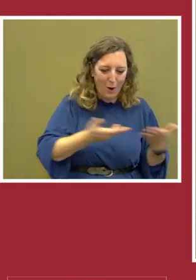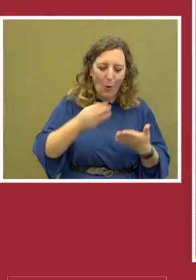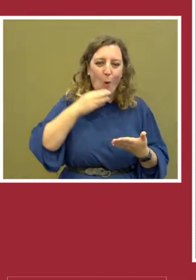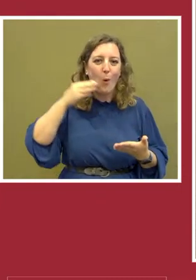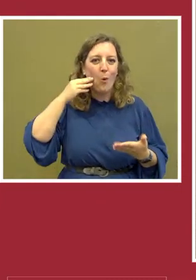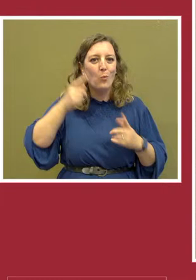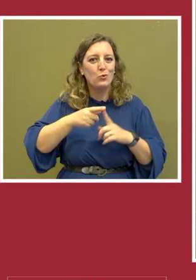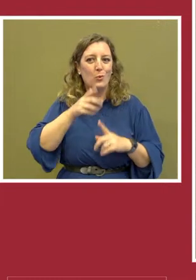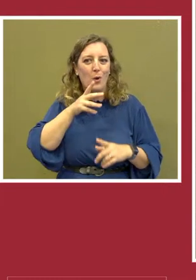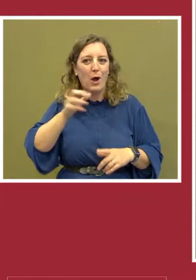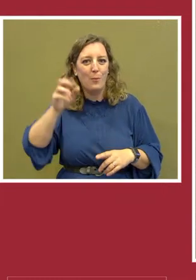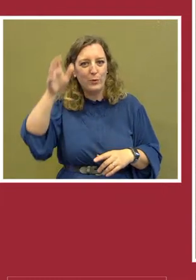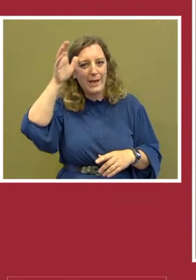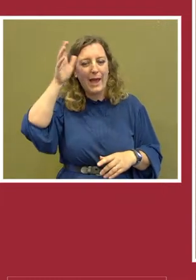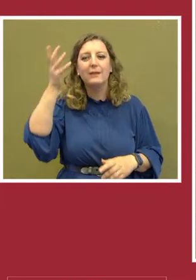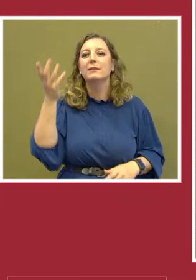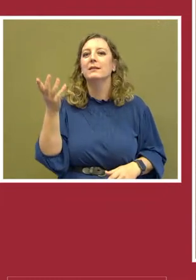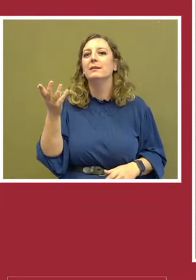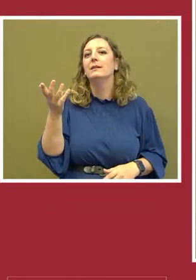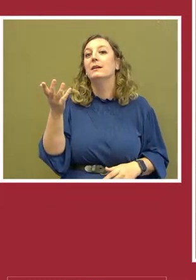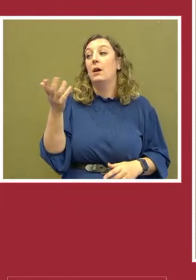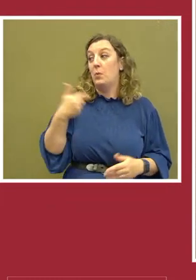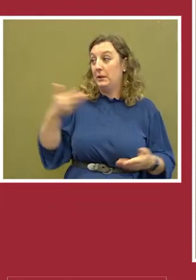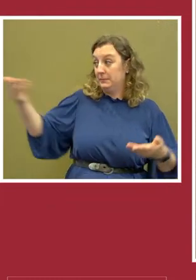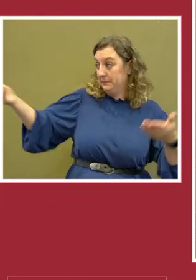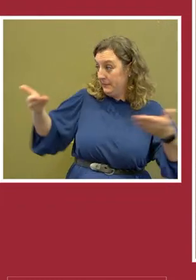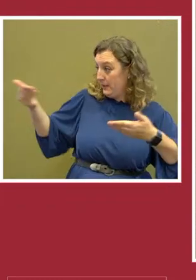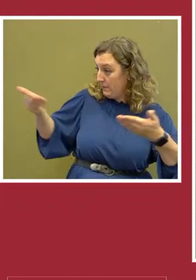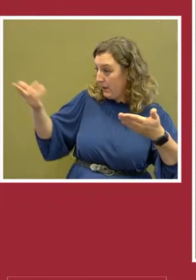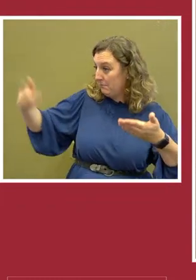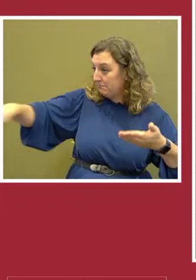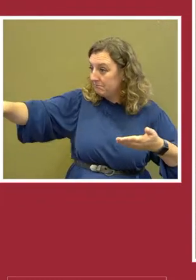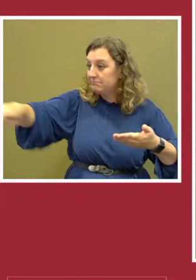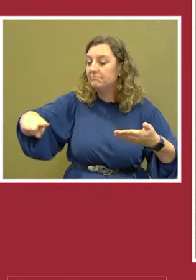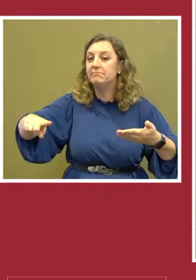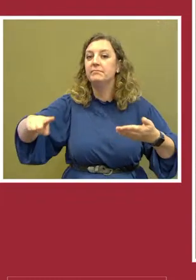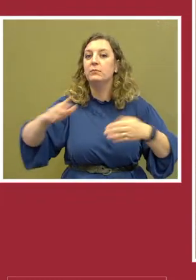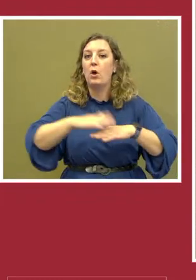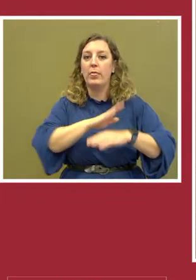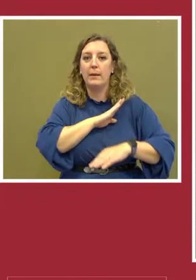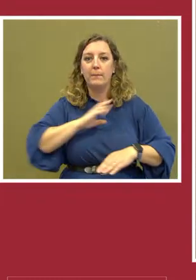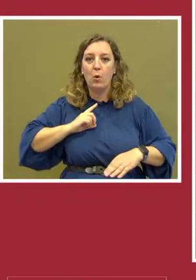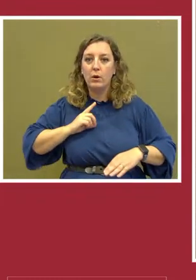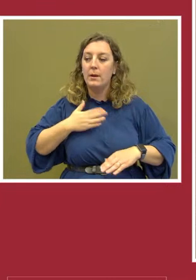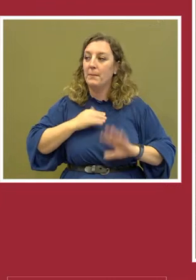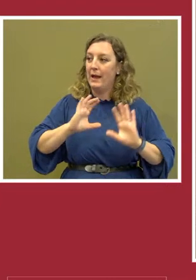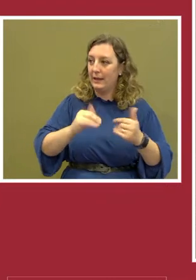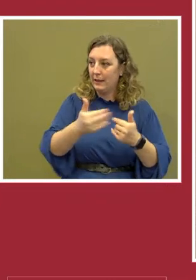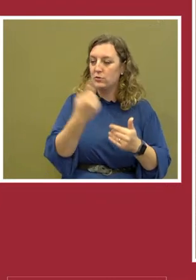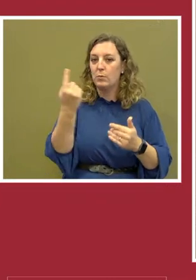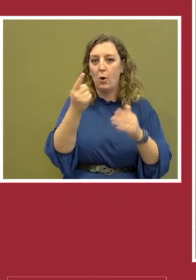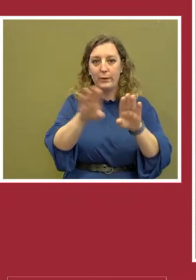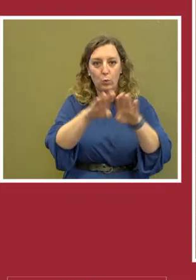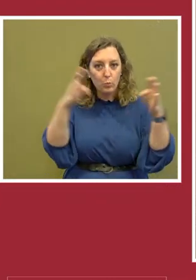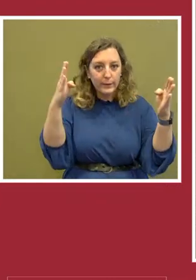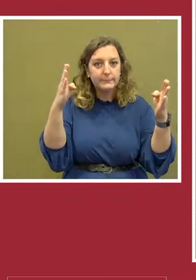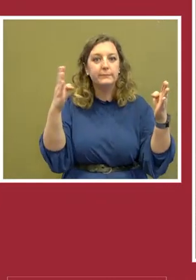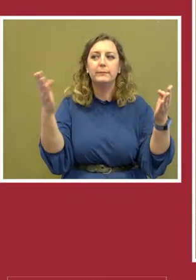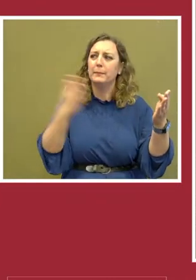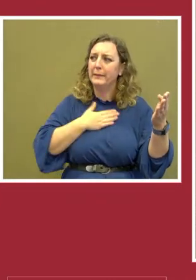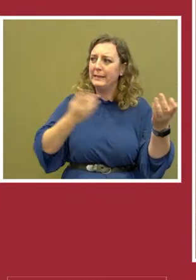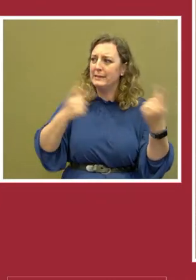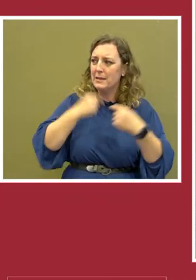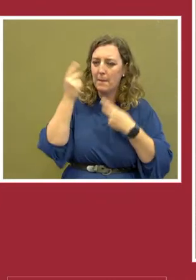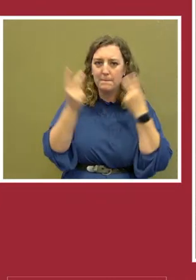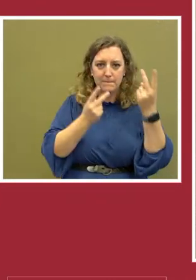dad. I want to extend an invitation out to everybody on this board. My classroom door is always open. Please